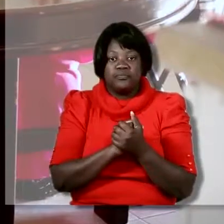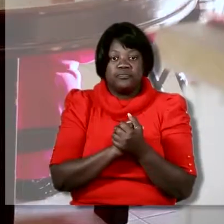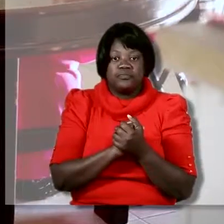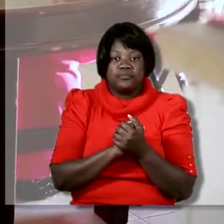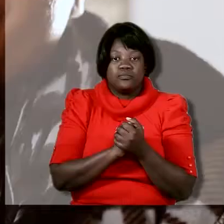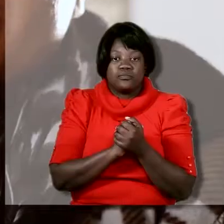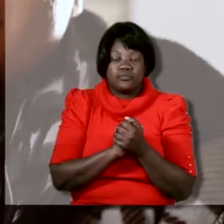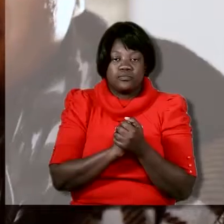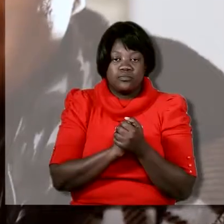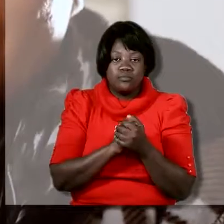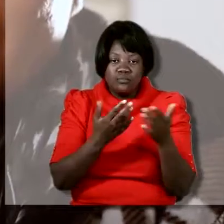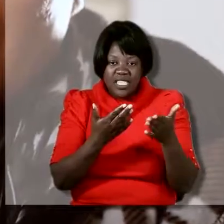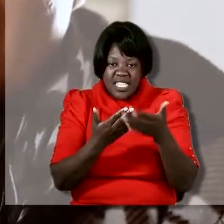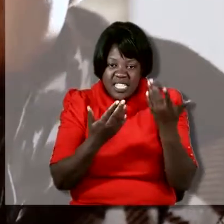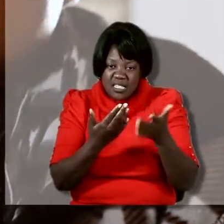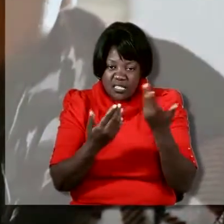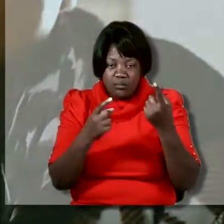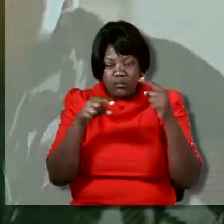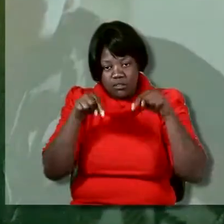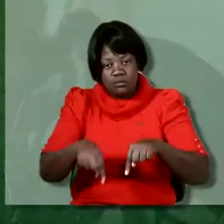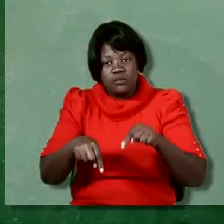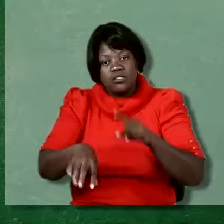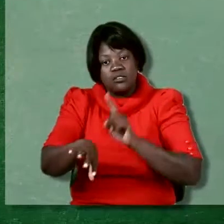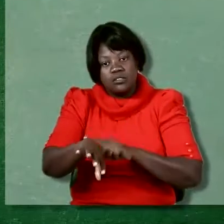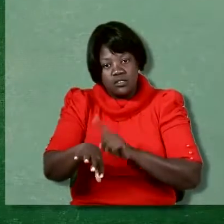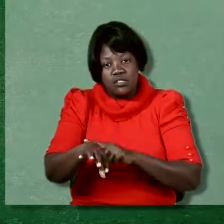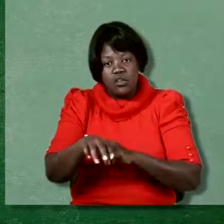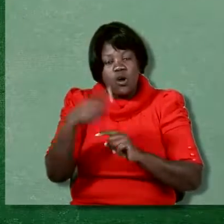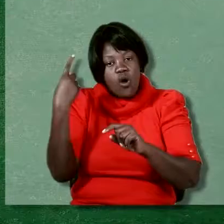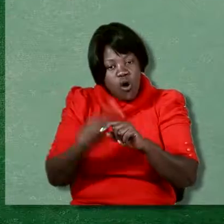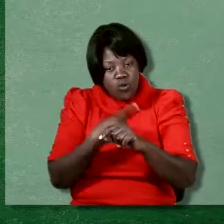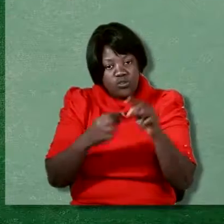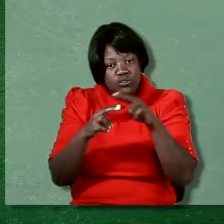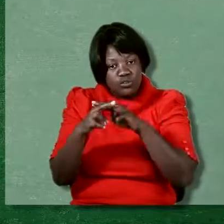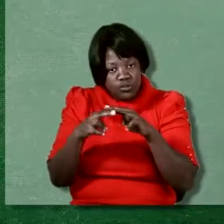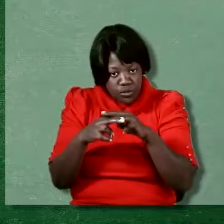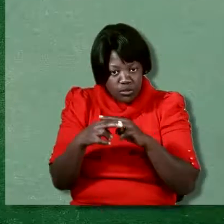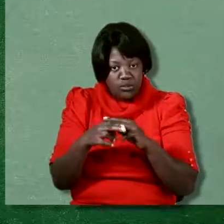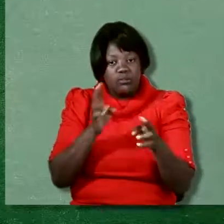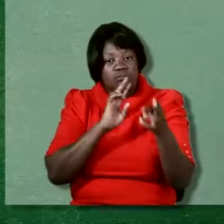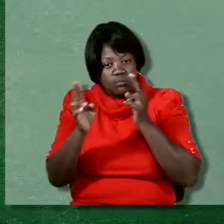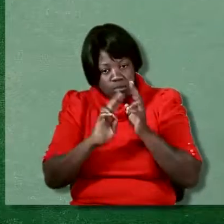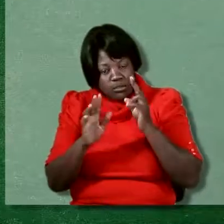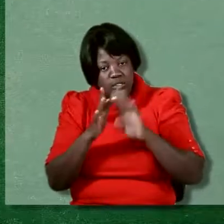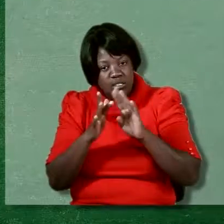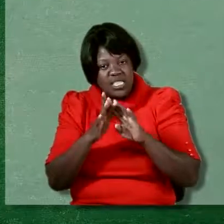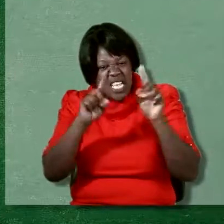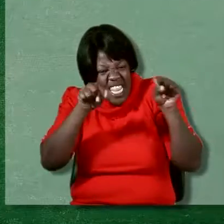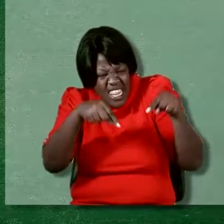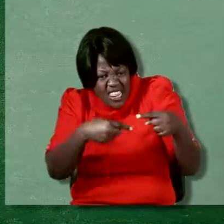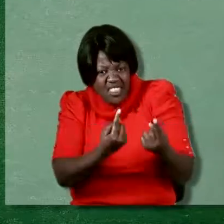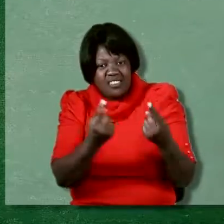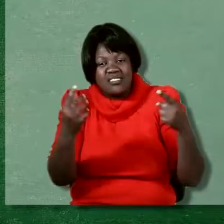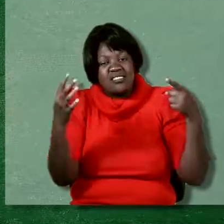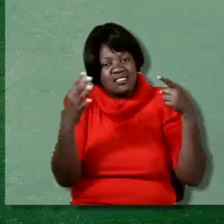The simple present tense is always used when we talk about repeated actions or